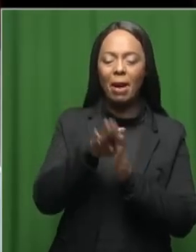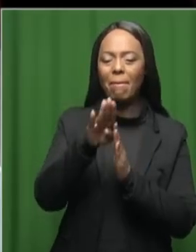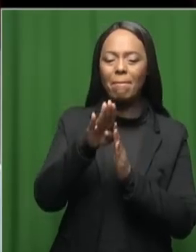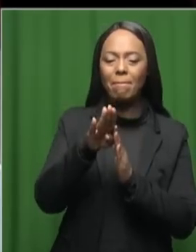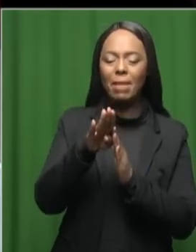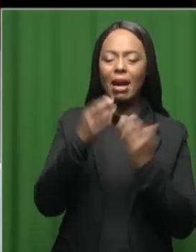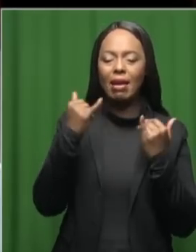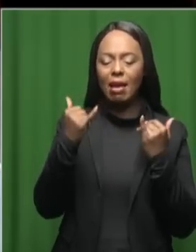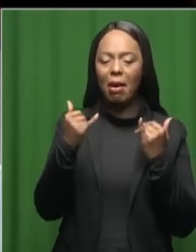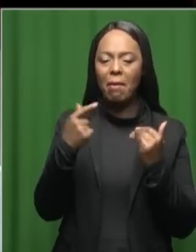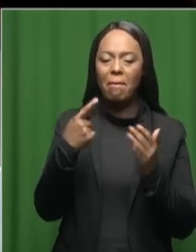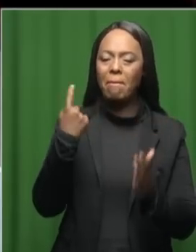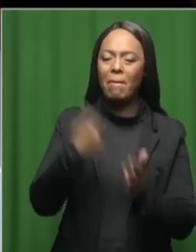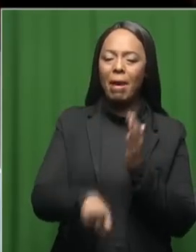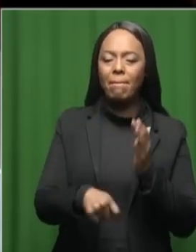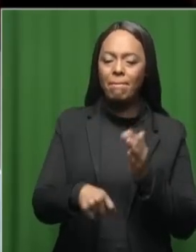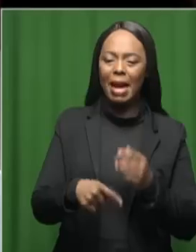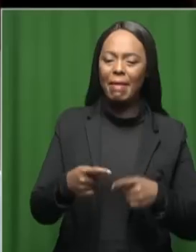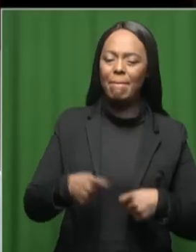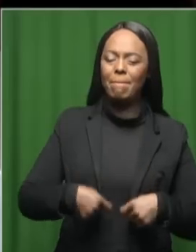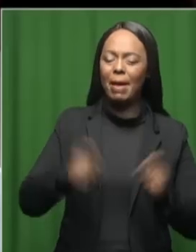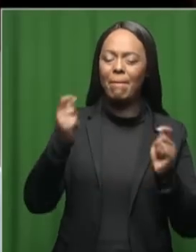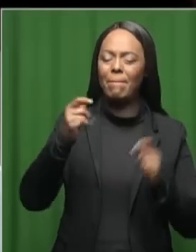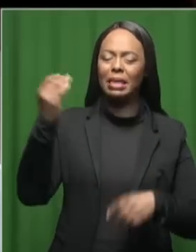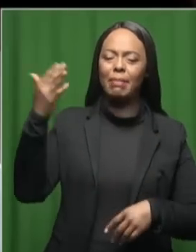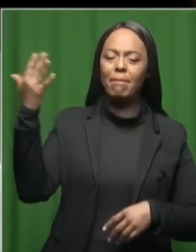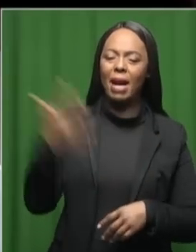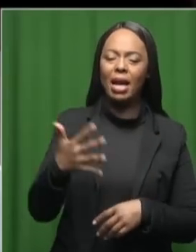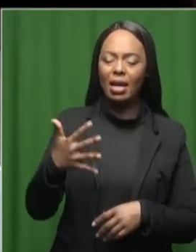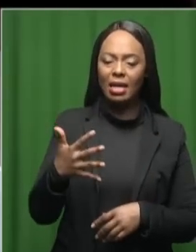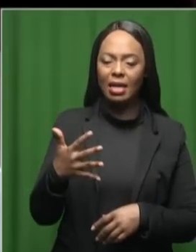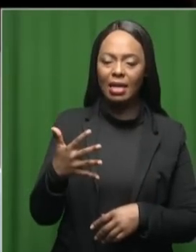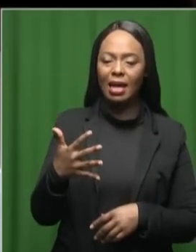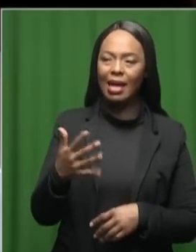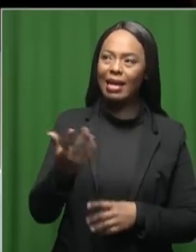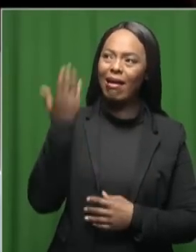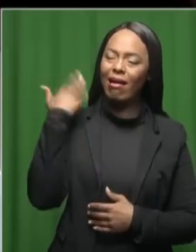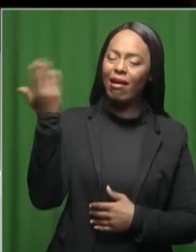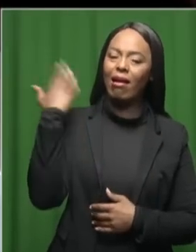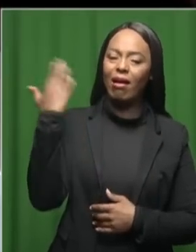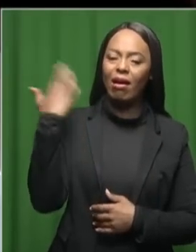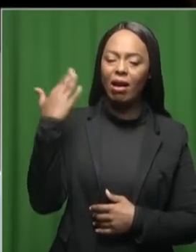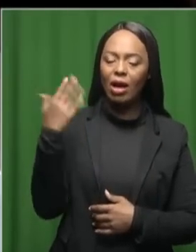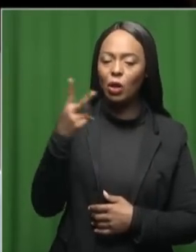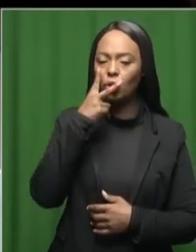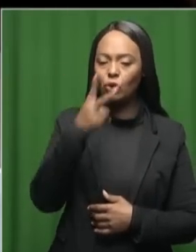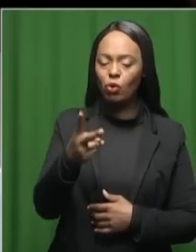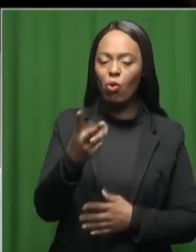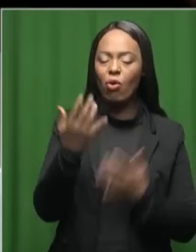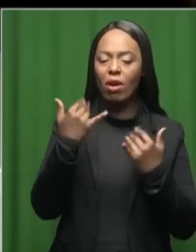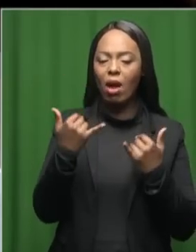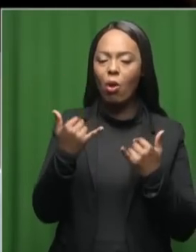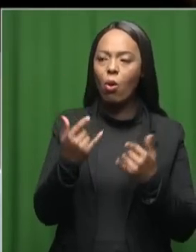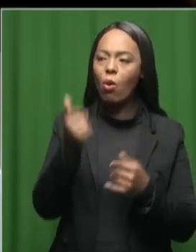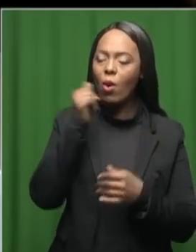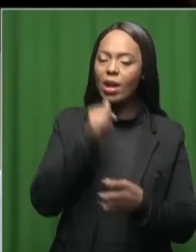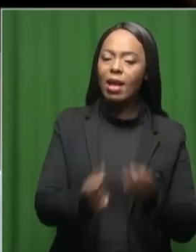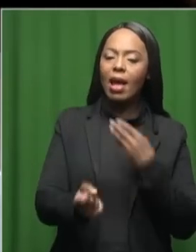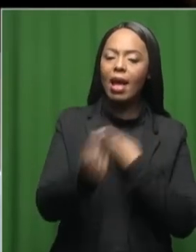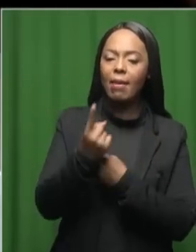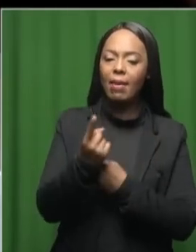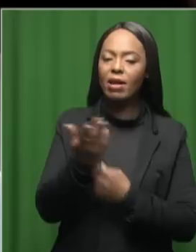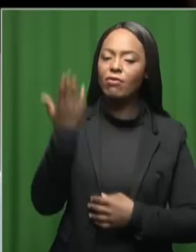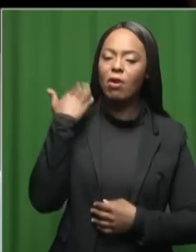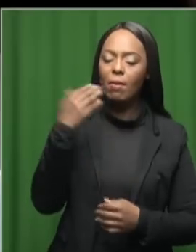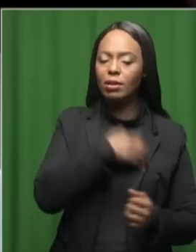prices that are being paid in order to do this. I mean, we can go back to the days when when we saw the upgrades happening at former